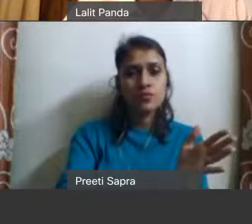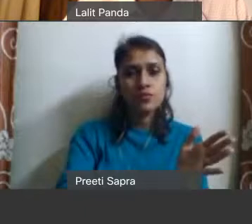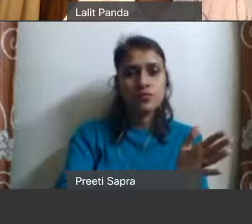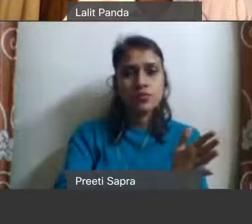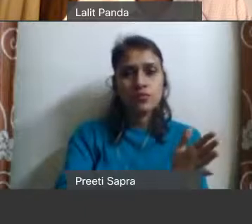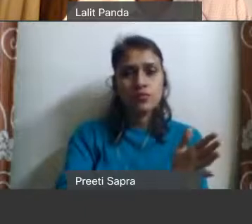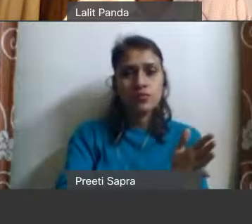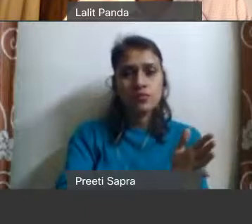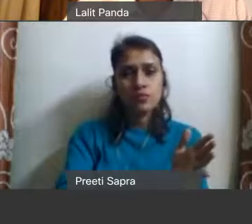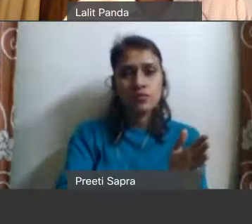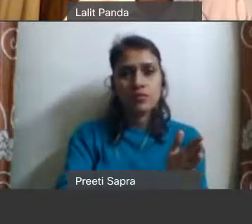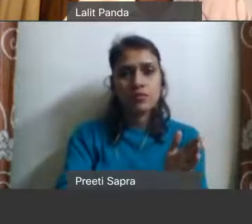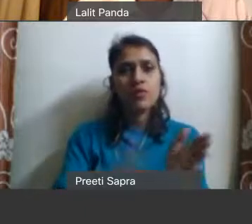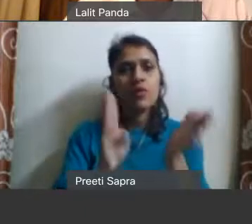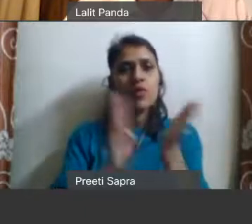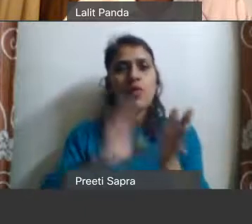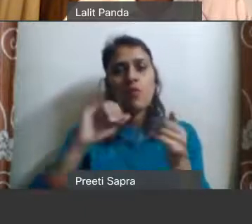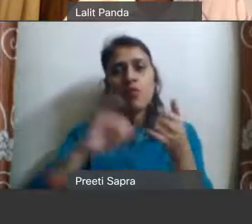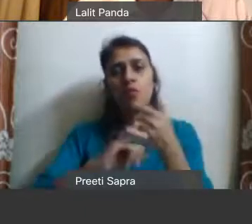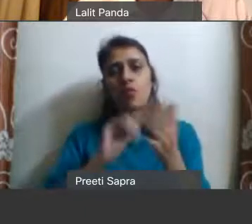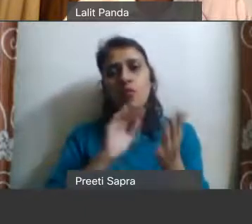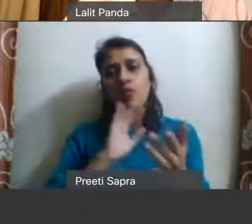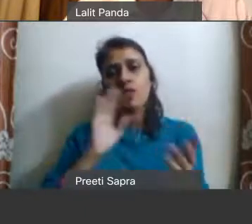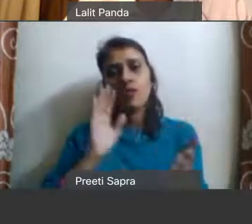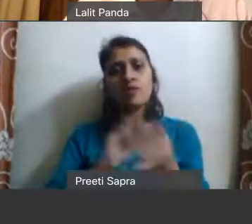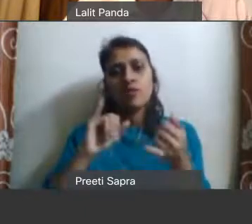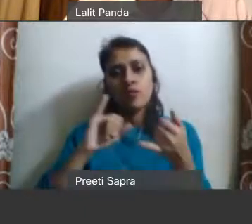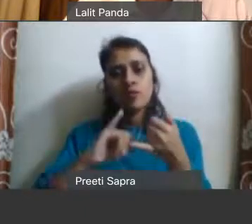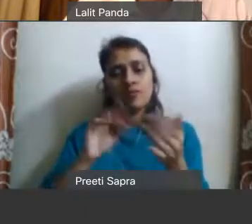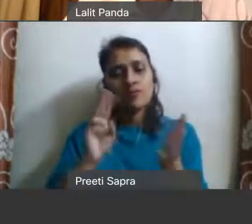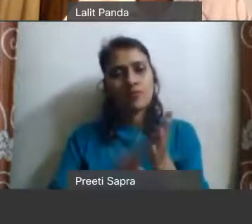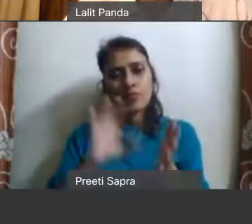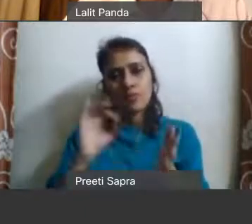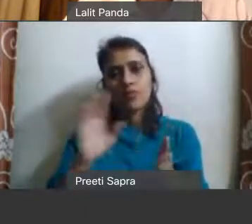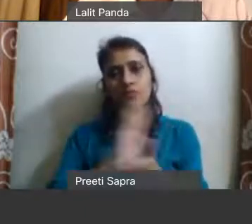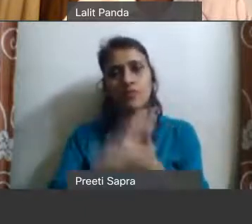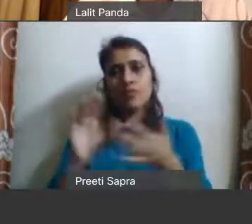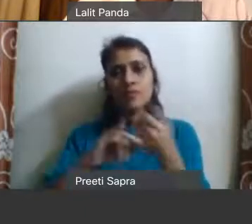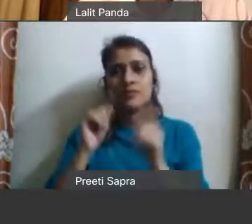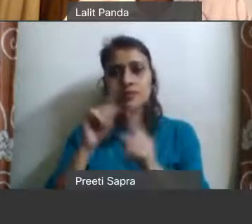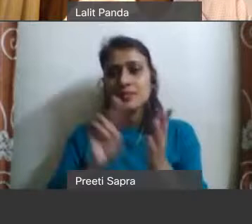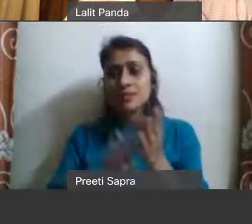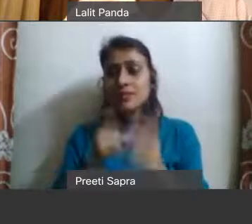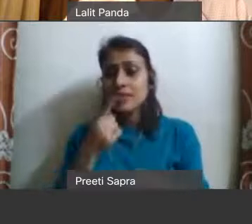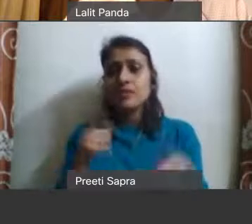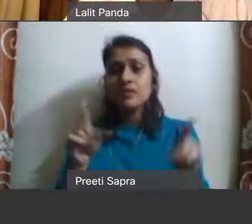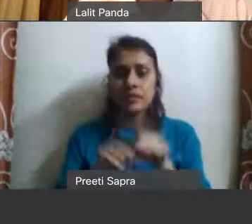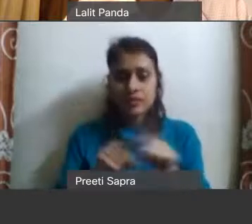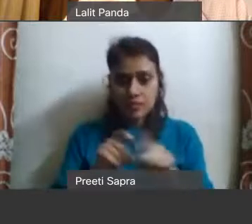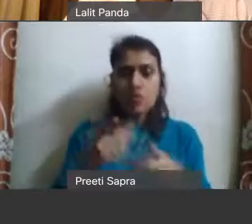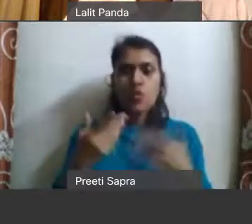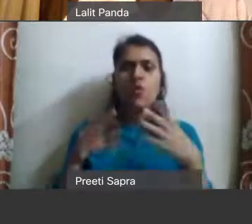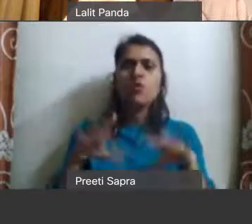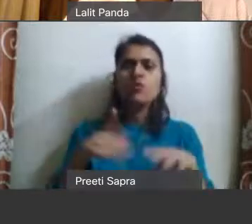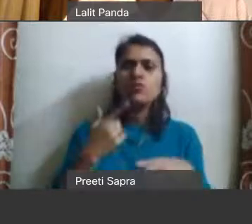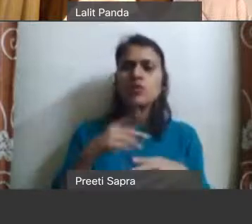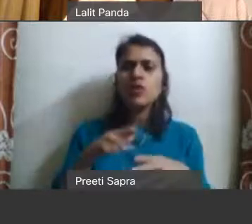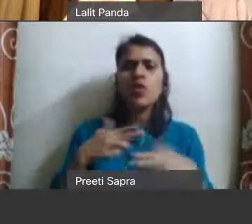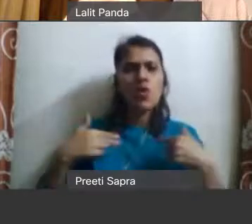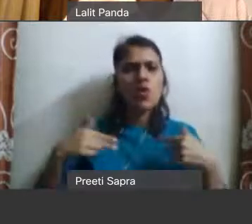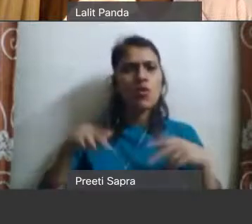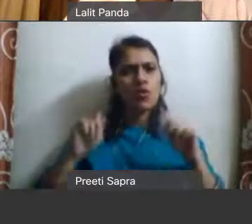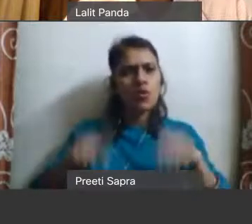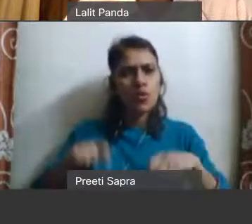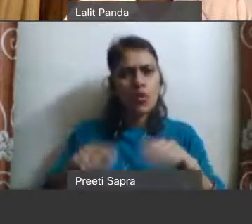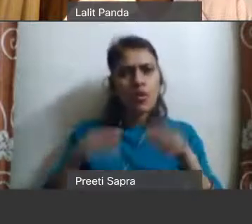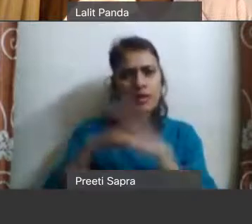the jurisprudence on reasonable classification in India is somewhat underdeveloped, and courts have, in fact, at times just